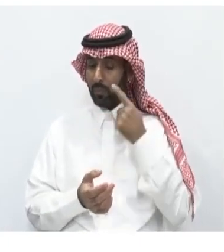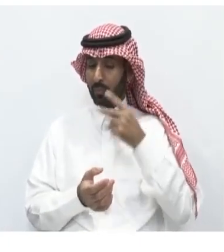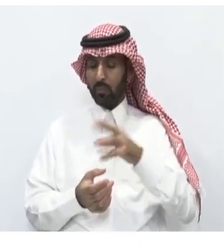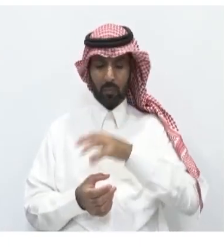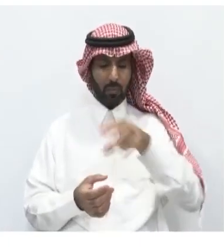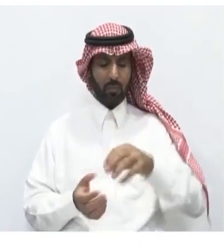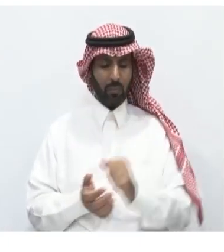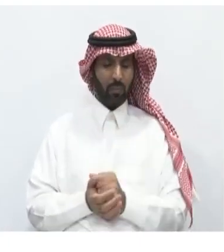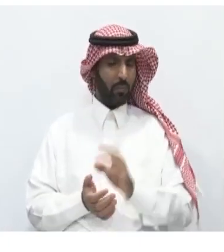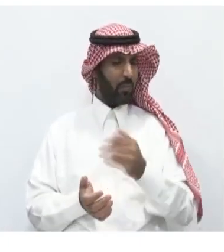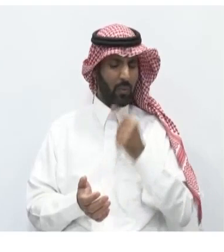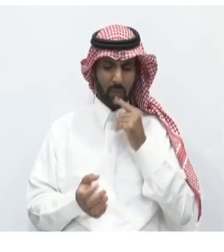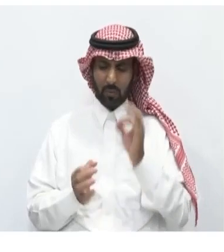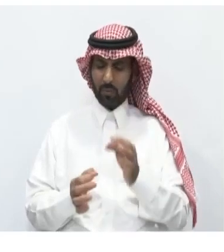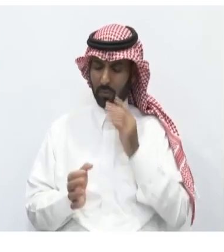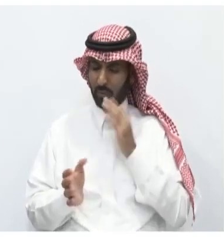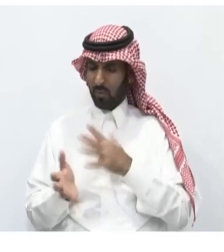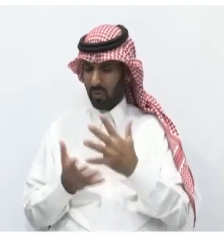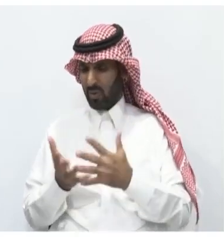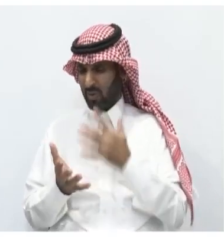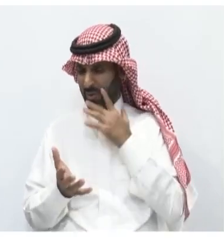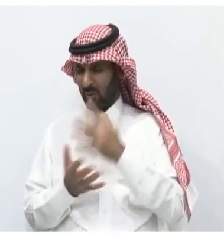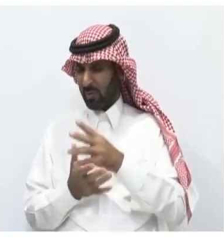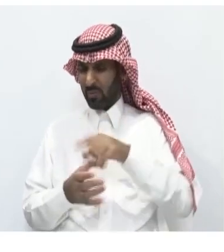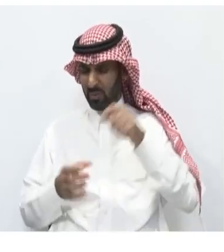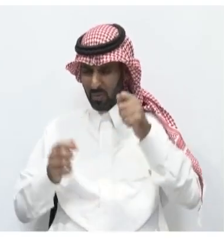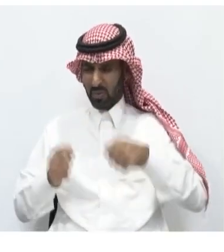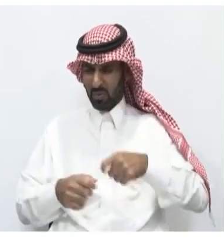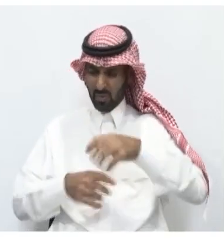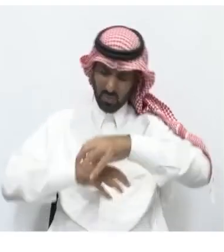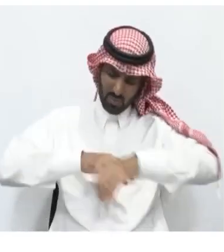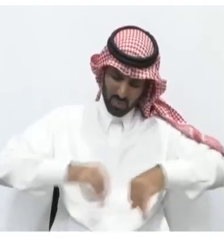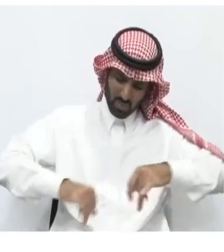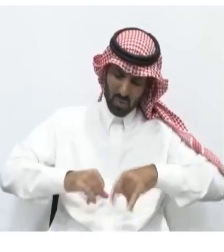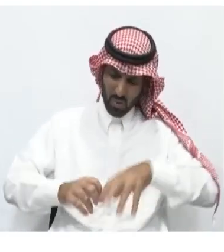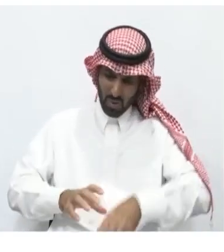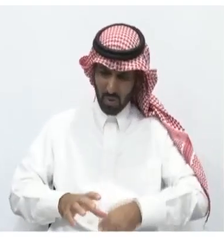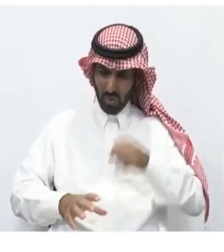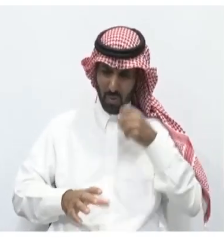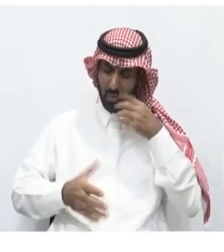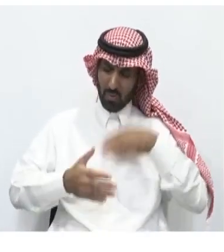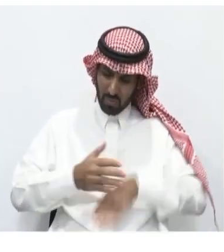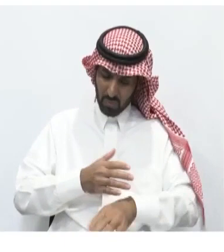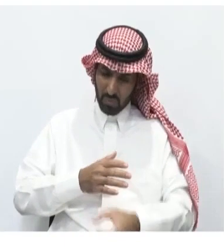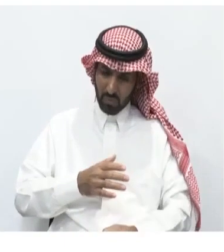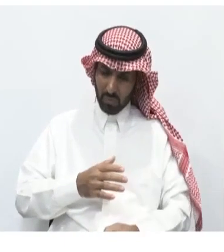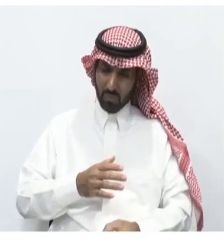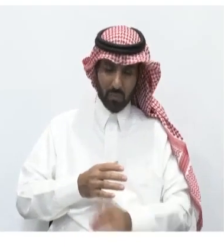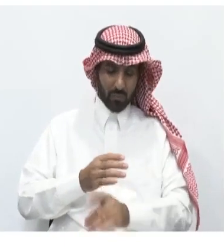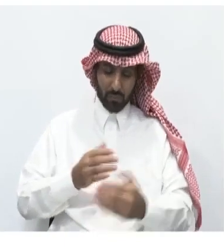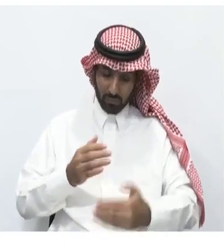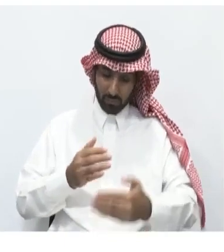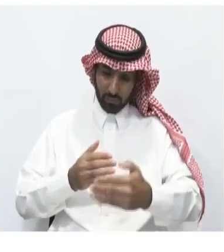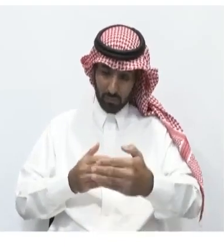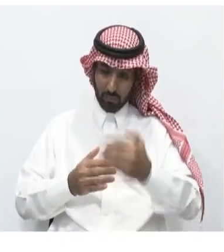item. Nothing is quite so frustrating as having to dig through your backpack to retrieve an item that is buried at the very bottom. Keep